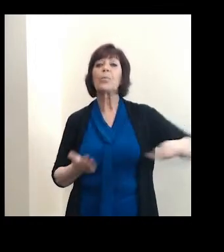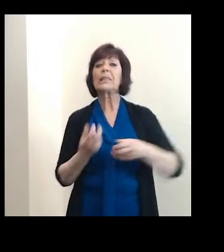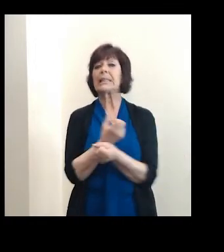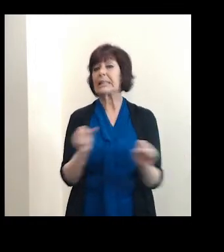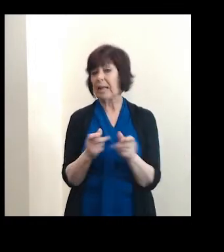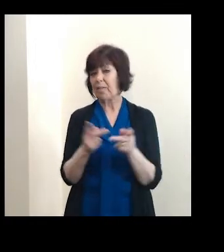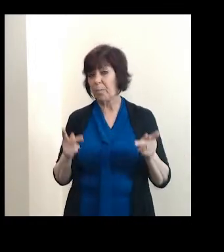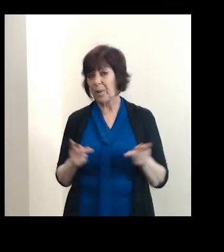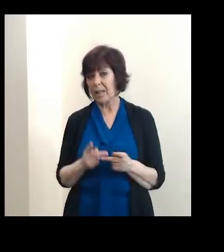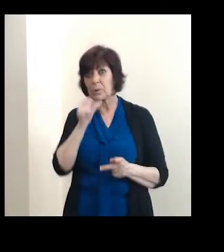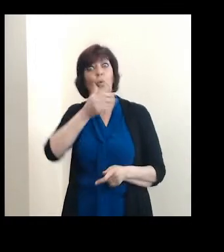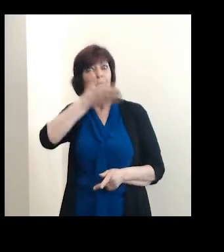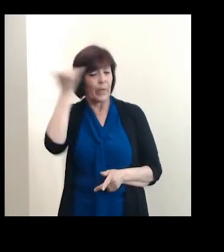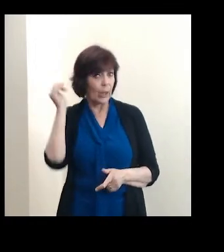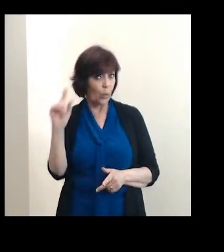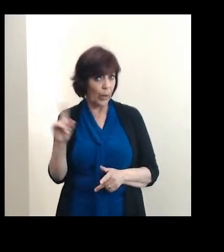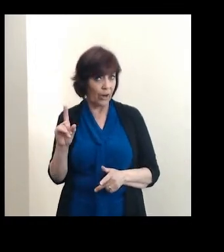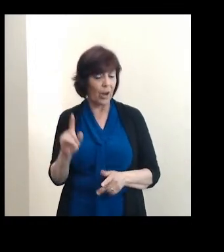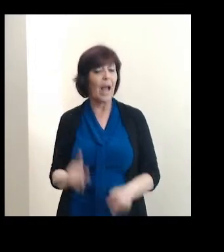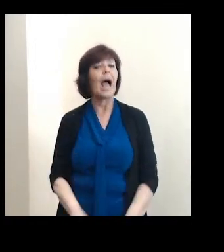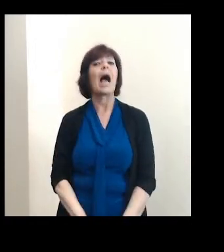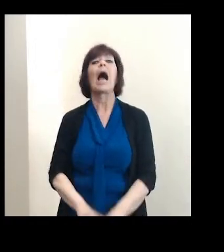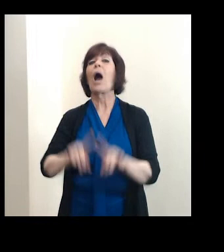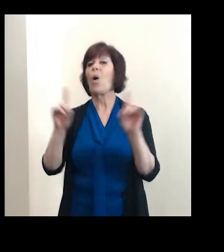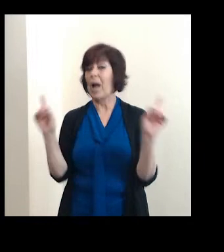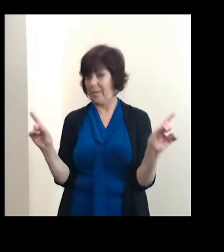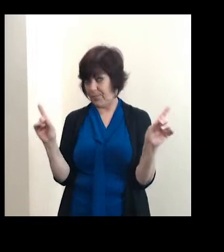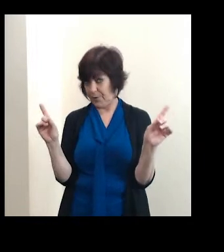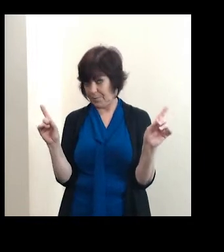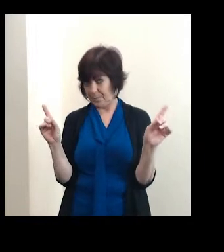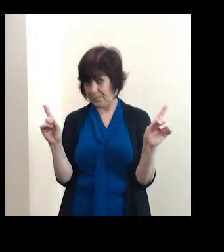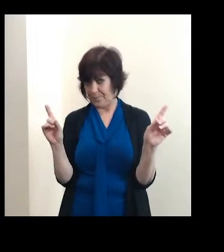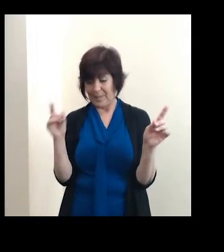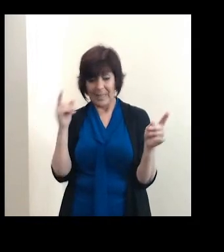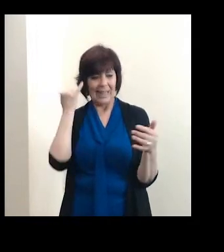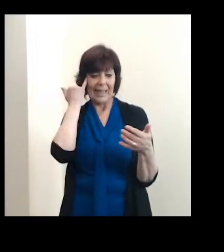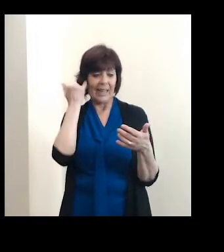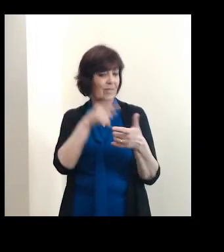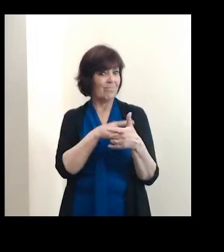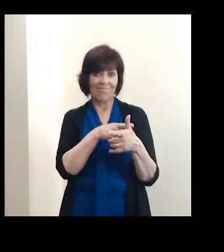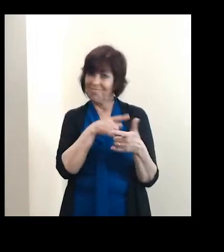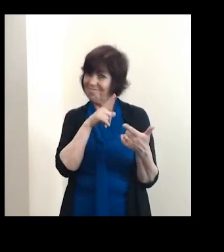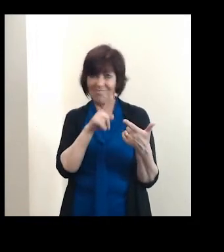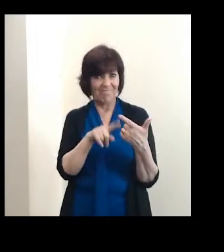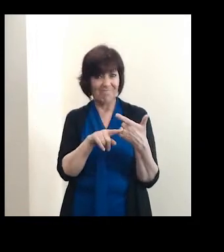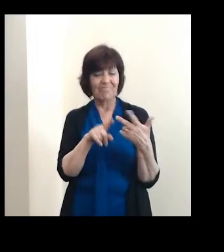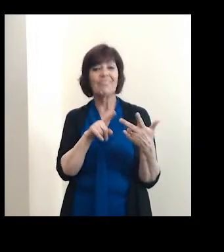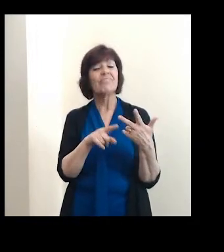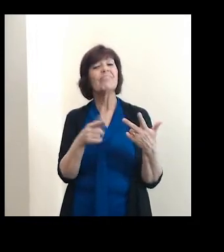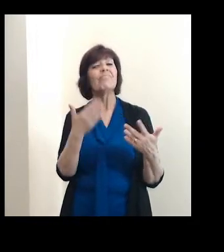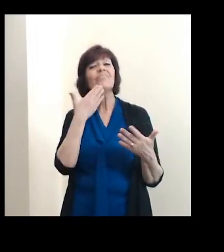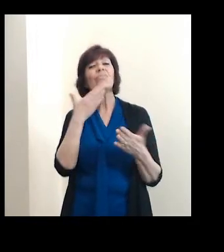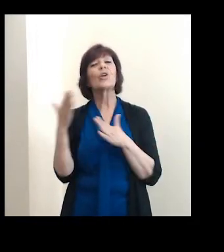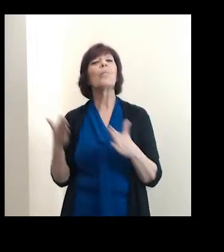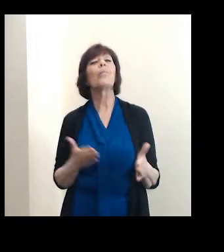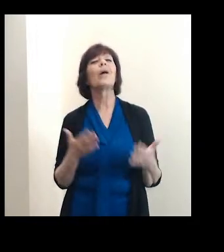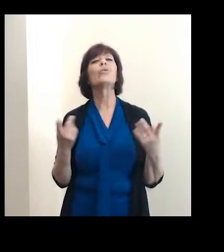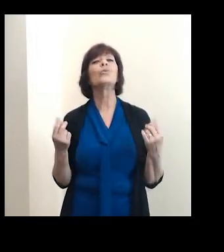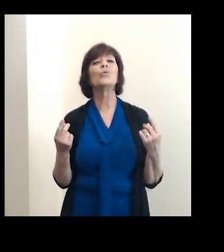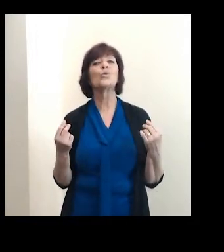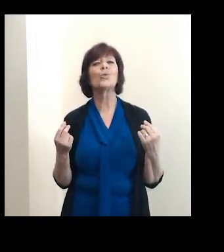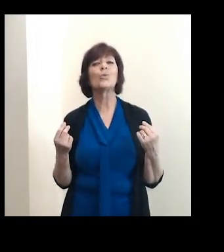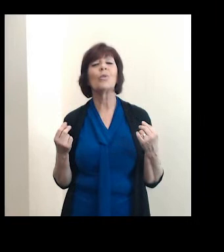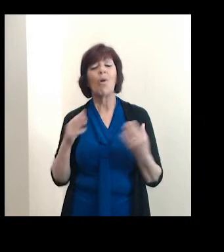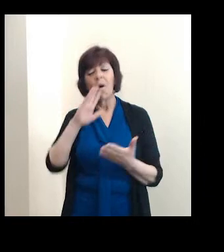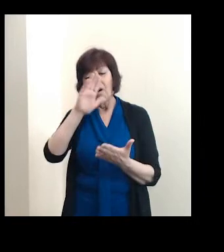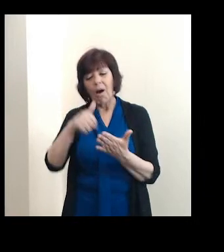it, and so then you'll have a copy of that. However, if Plan A and Plan B fail, there is a good Plan C. Actually,